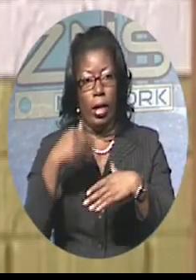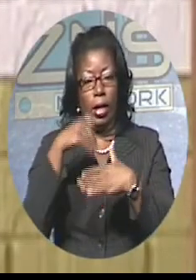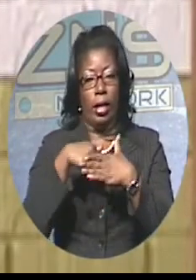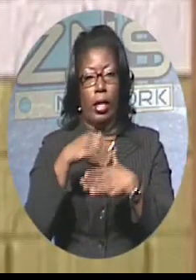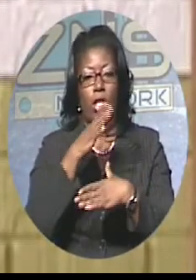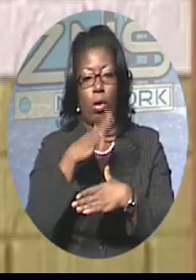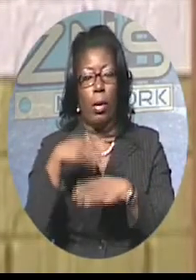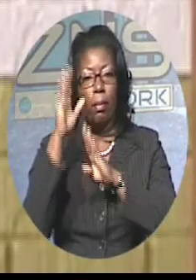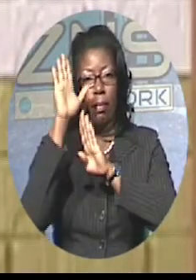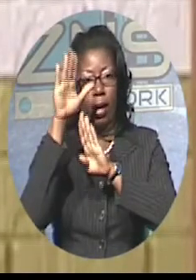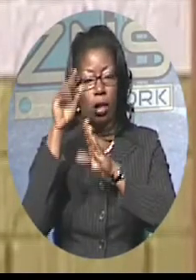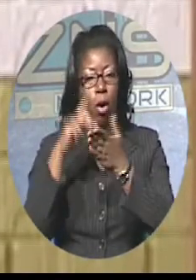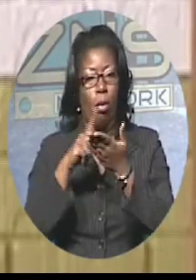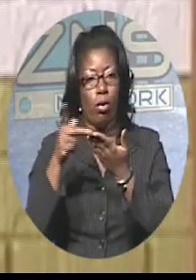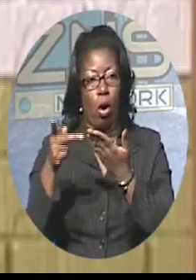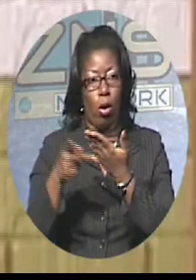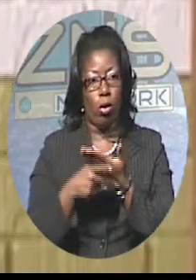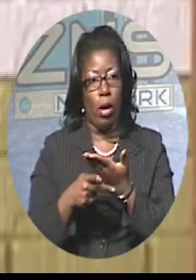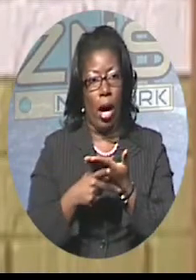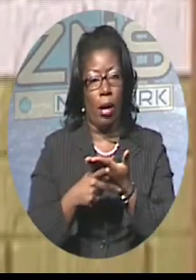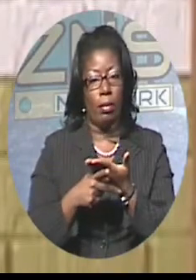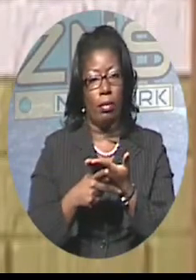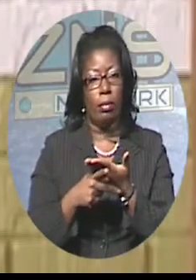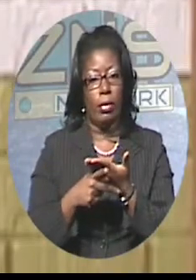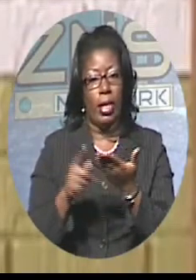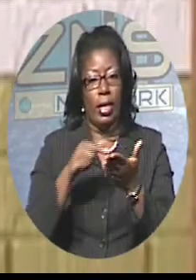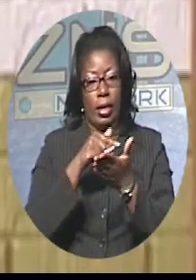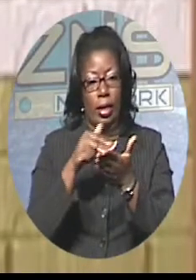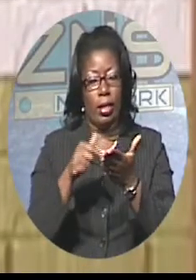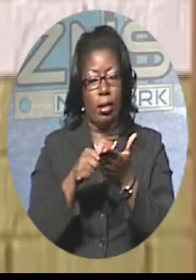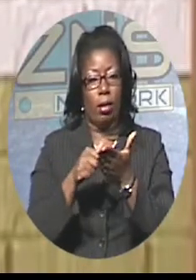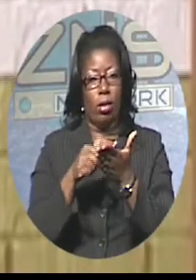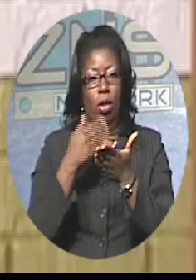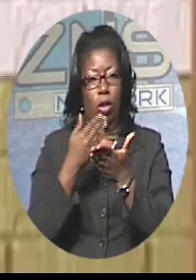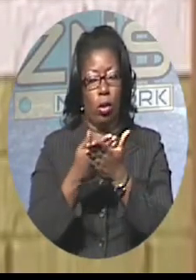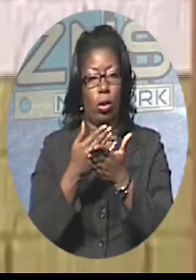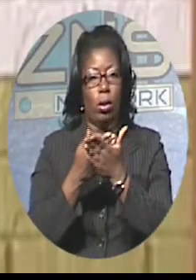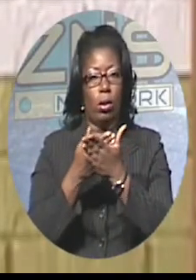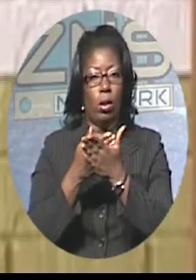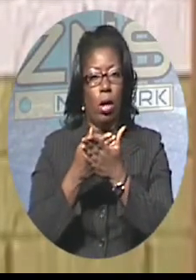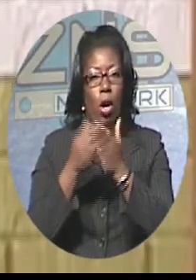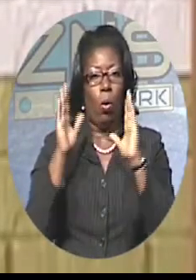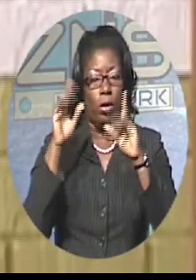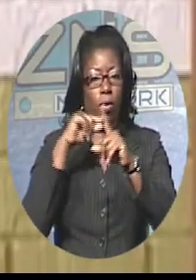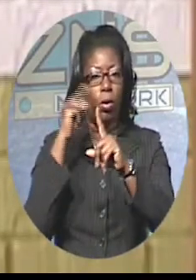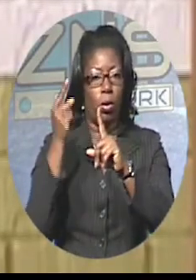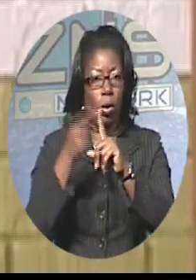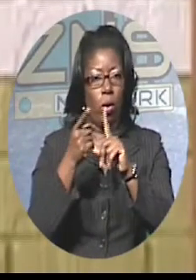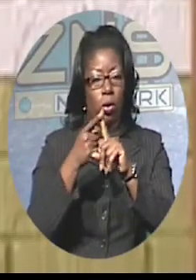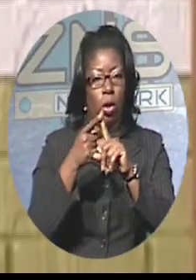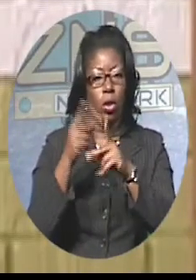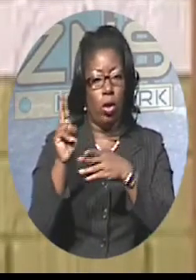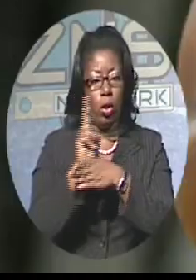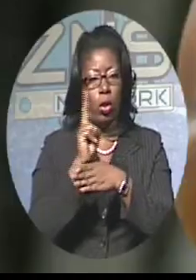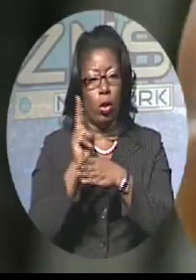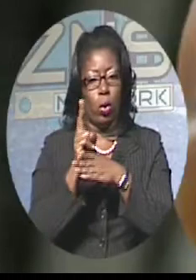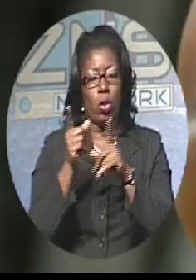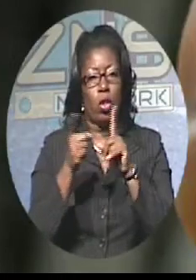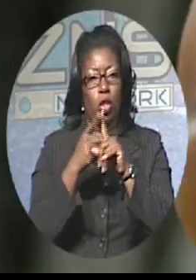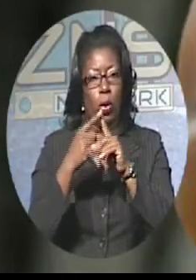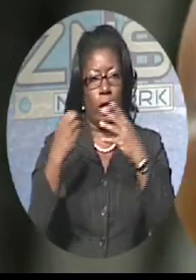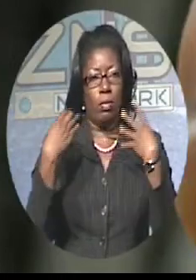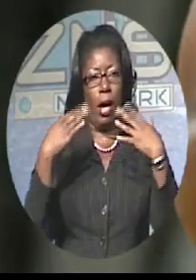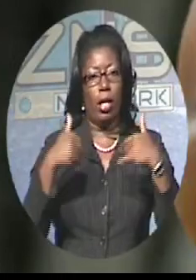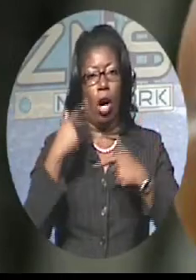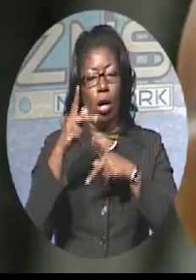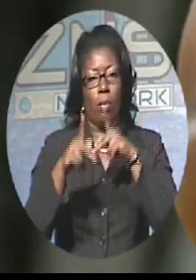program. This is a great accomplishment for me and a responsibility that I hope to use to inspire young people